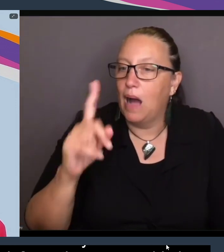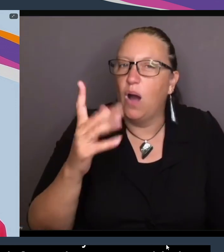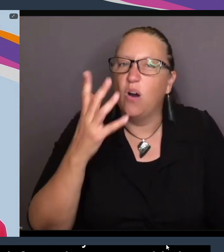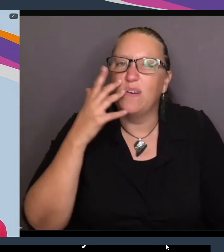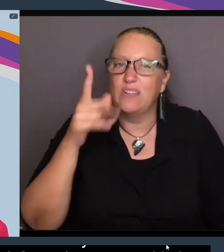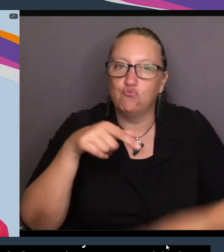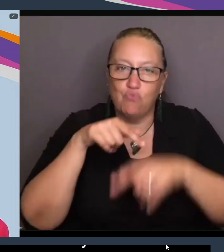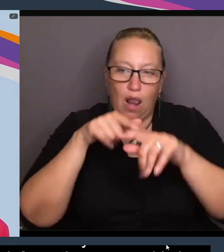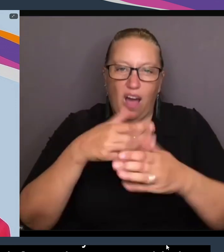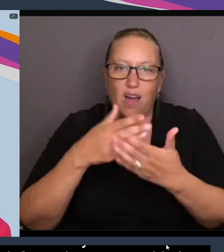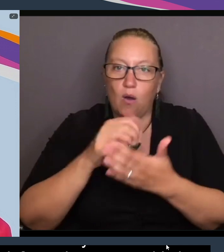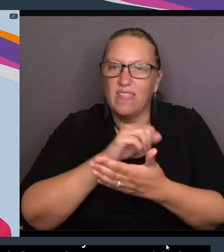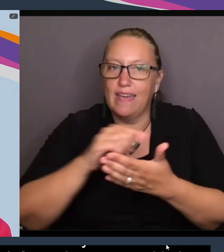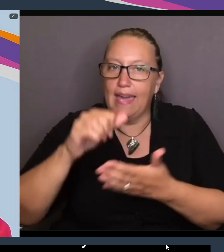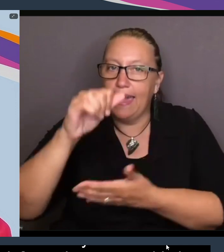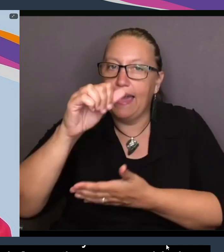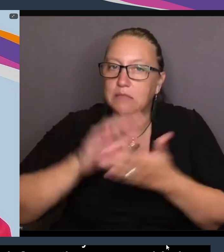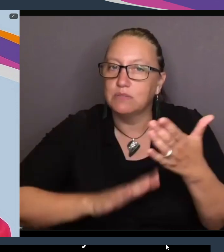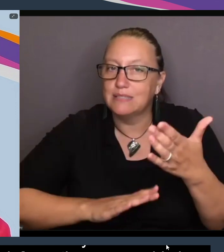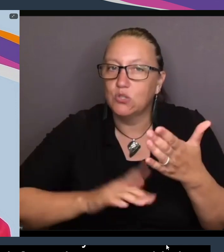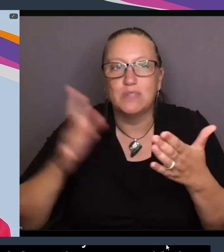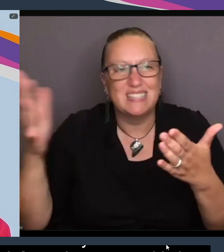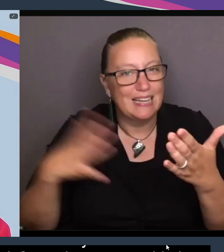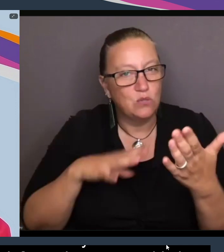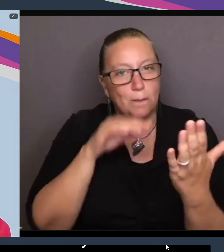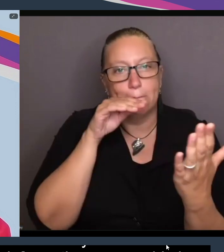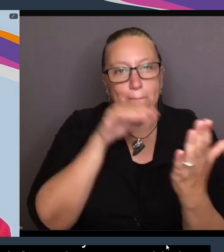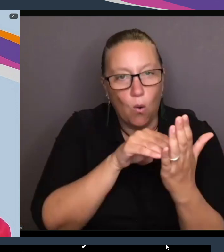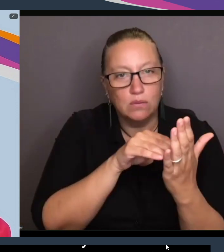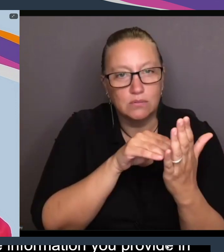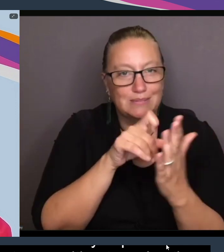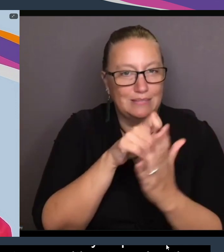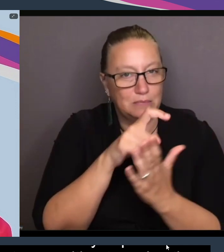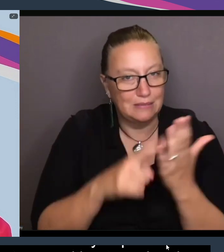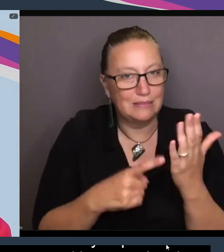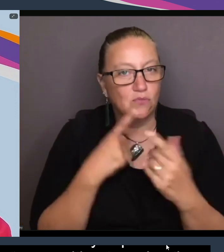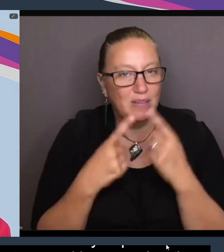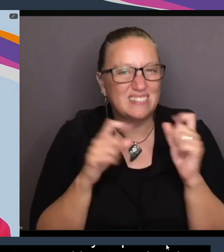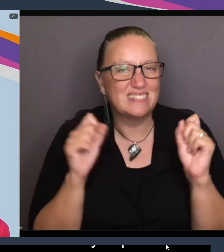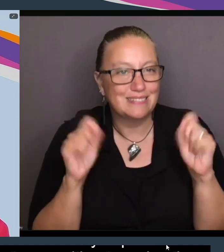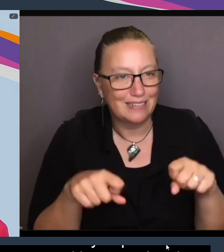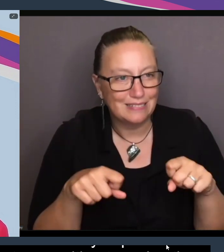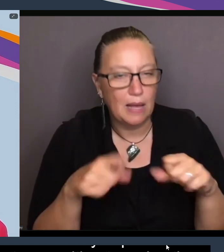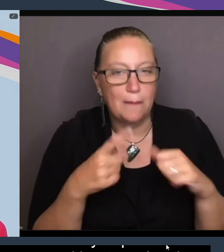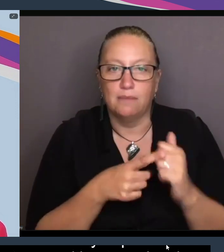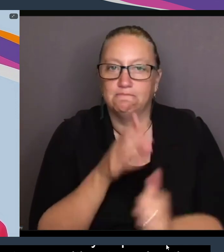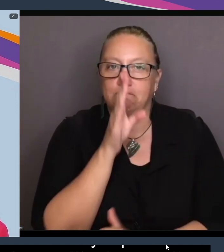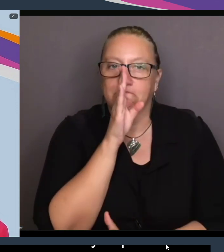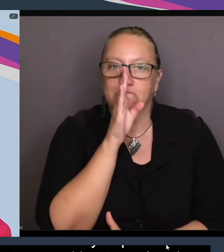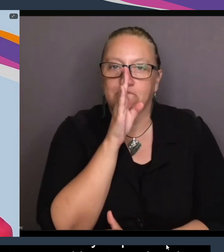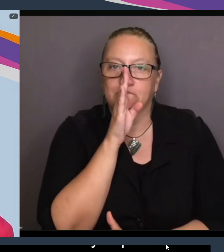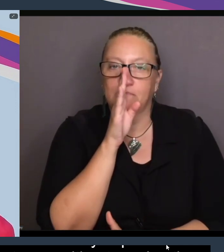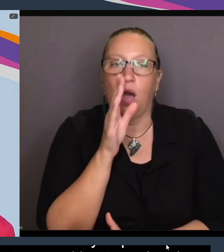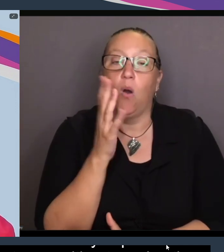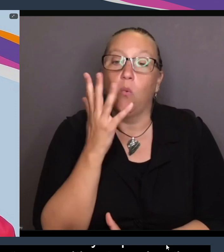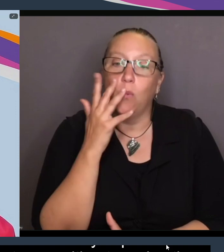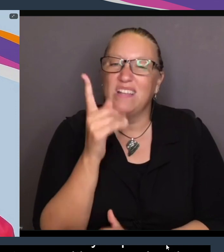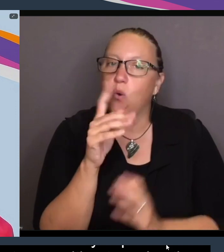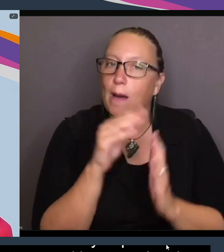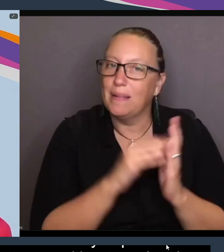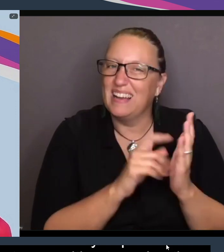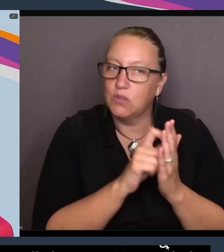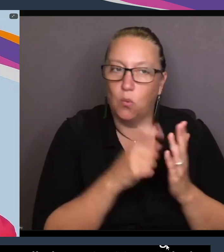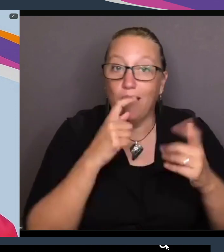on their expertise, it is really important to put their information in, but it's confidential. So we're not disclosing the information in your